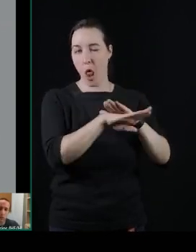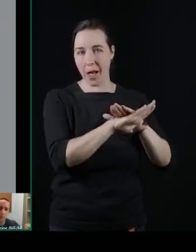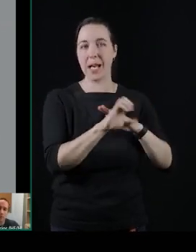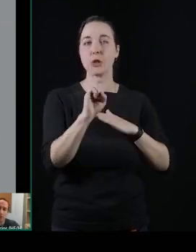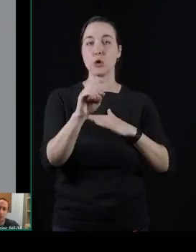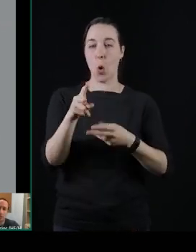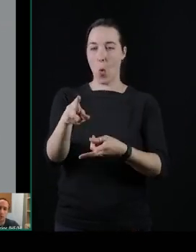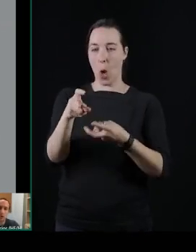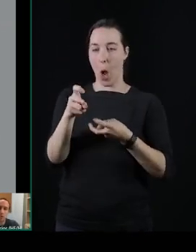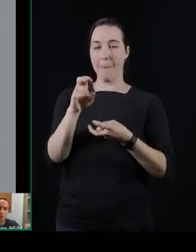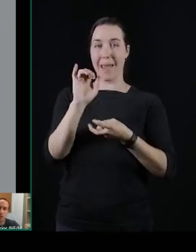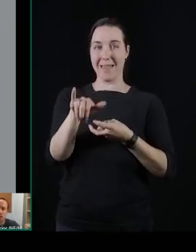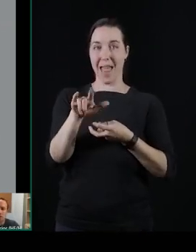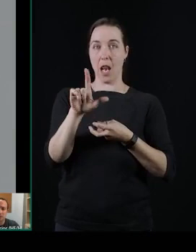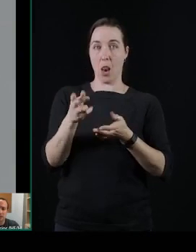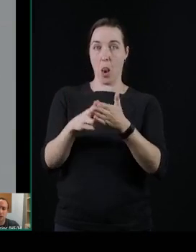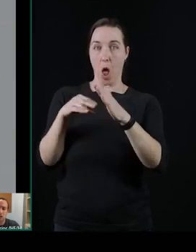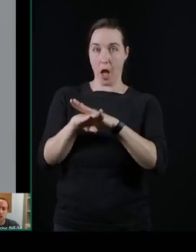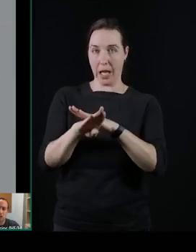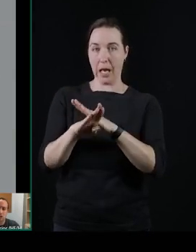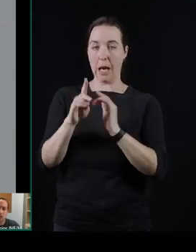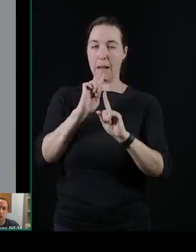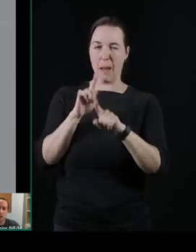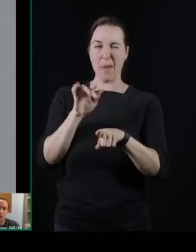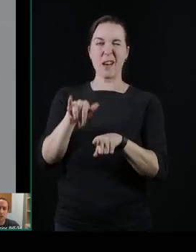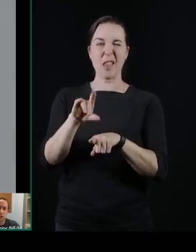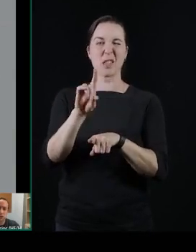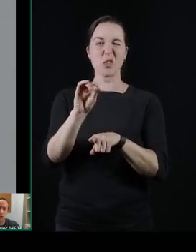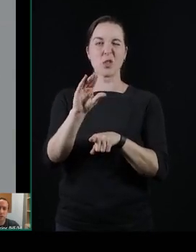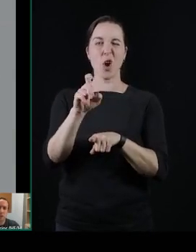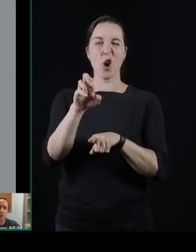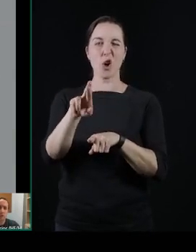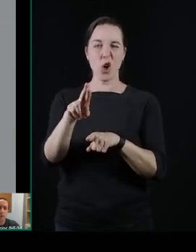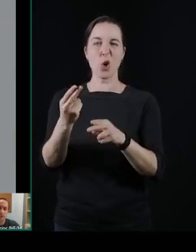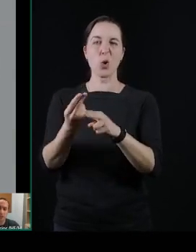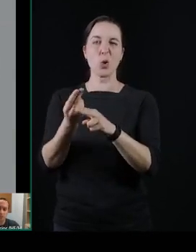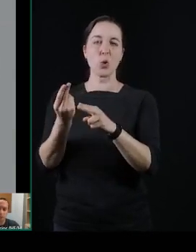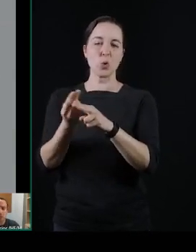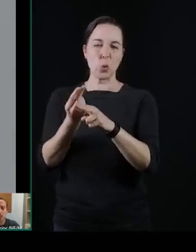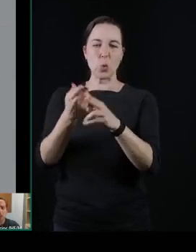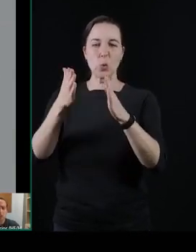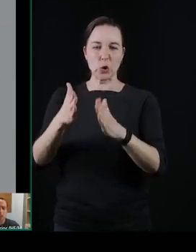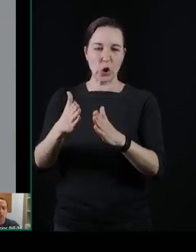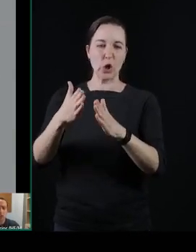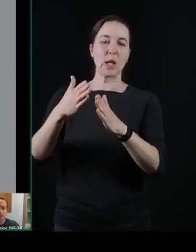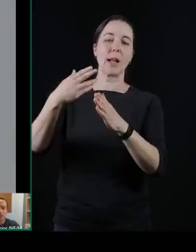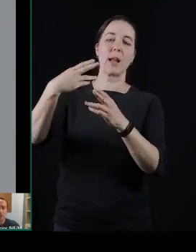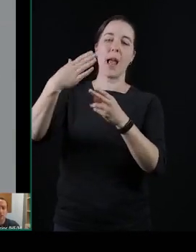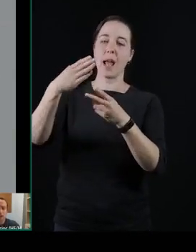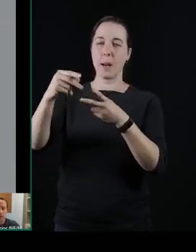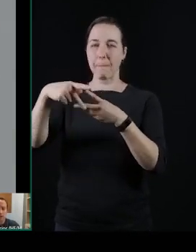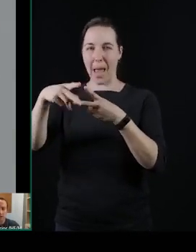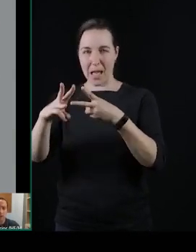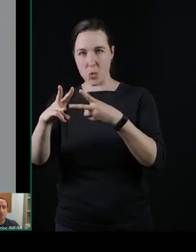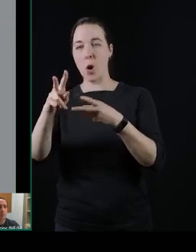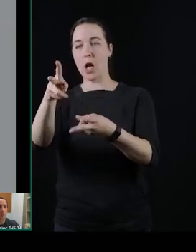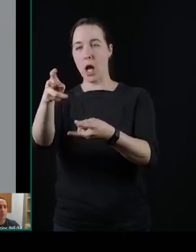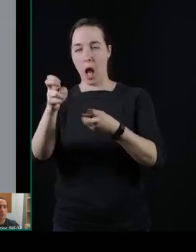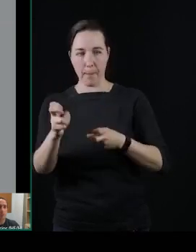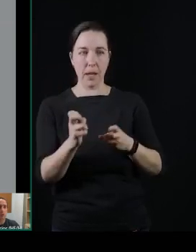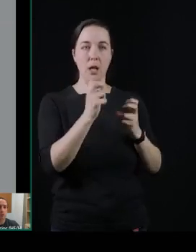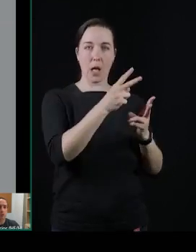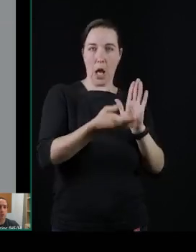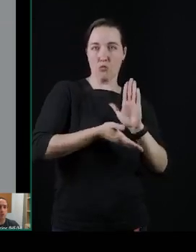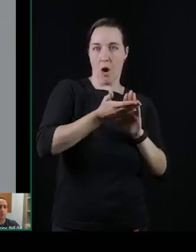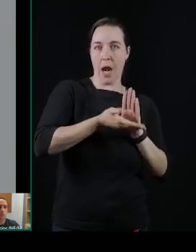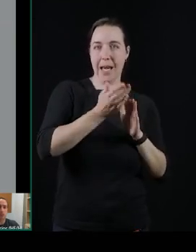So you copy this login command, which is basically docker login -username and -password. We have run it. And then